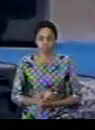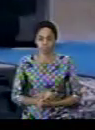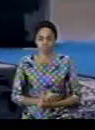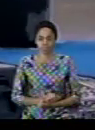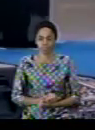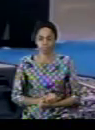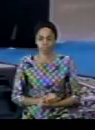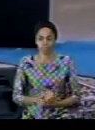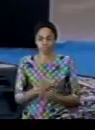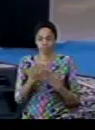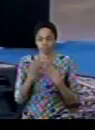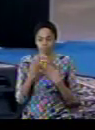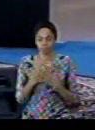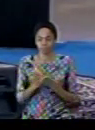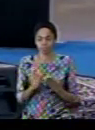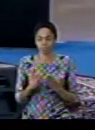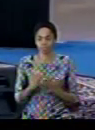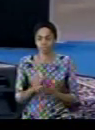Thank you.